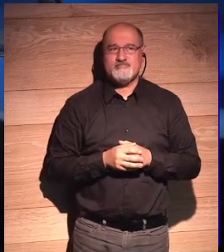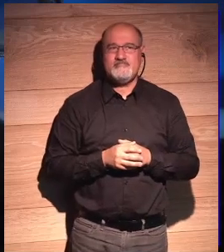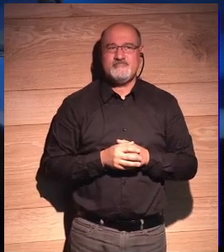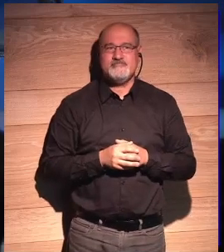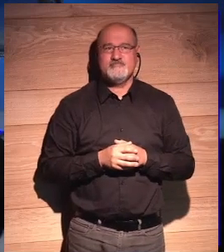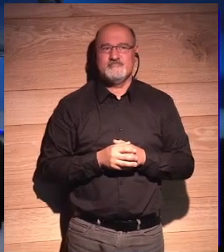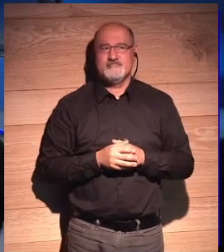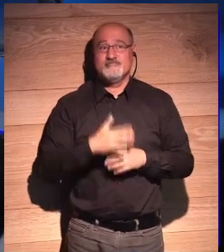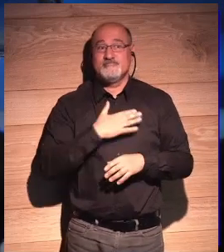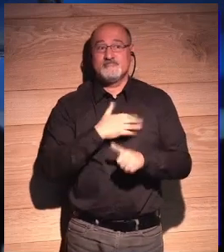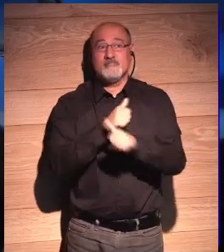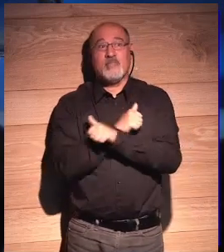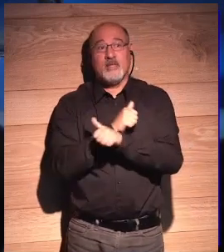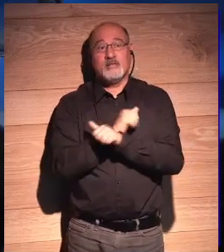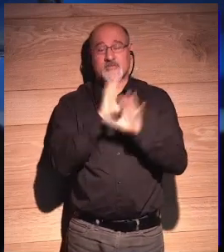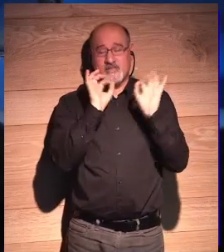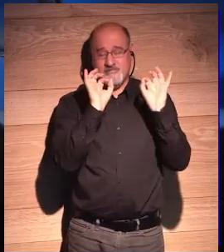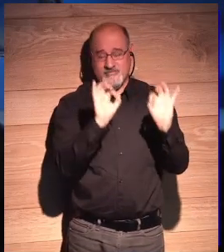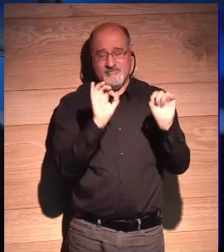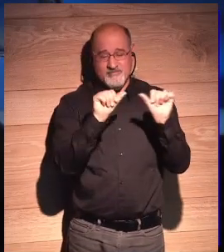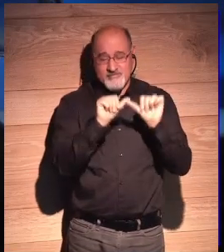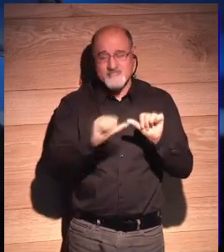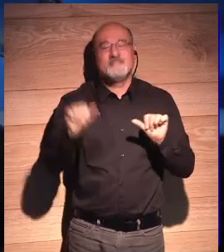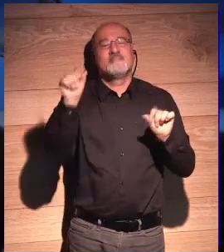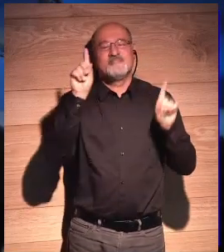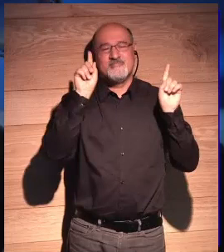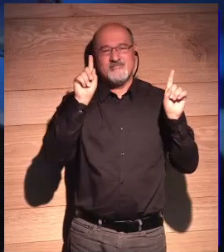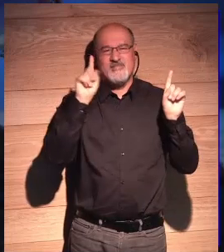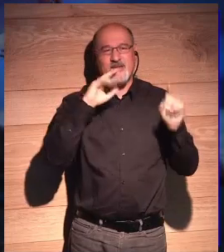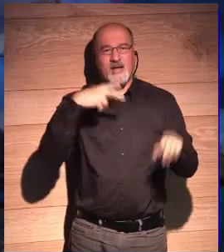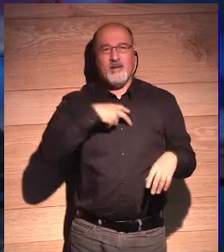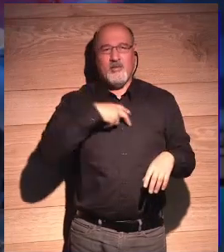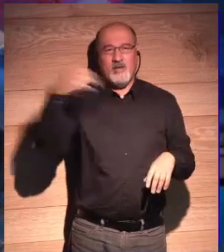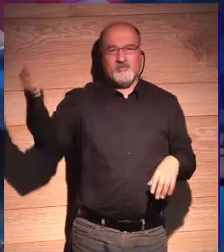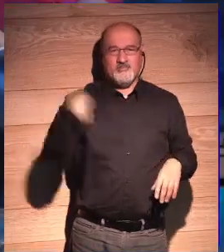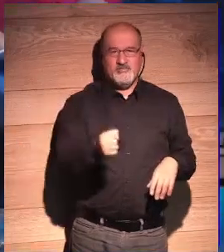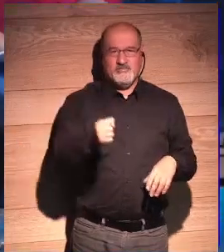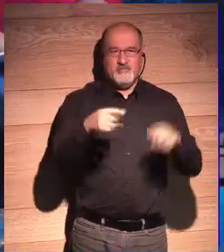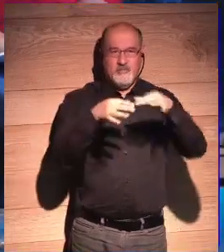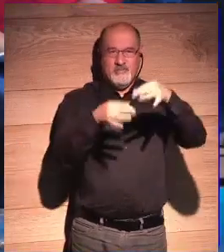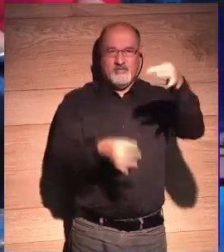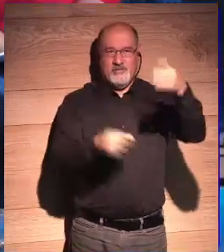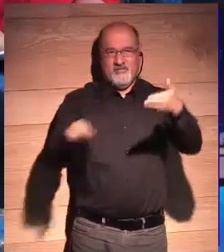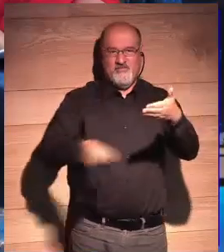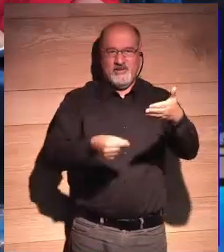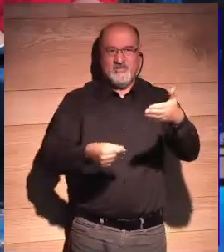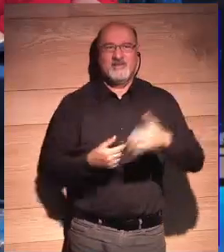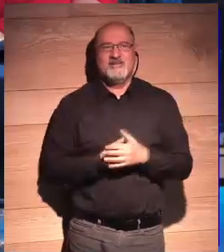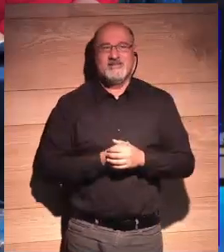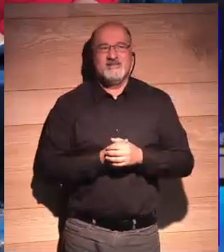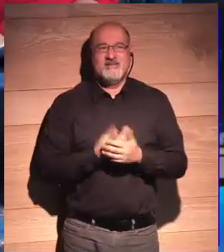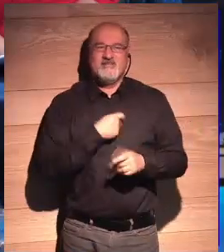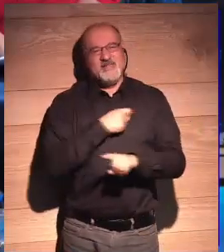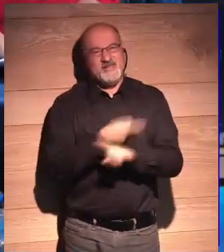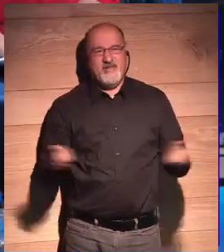So, as soon as he sees your movie, he'll appreciate With like paperwork. En España todo esto es diferente. in Spain, this works